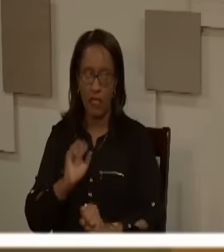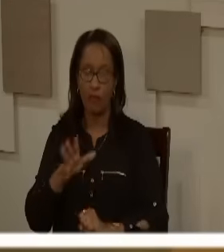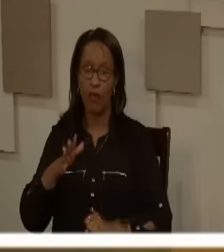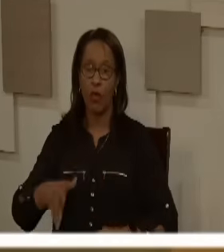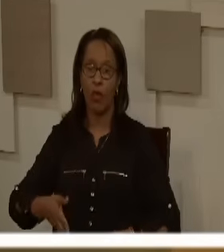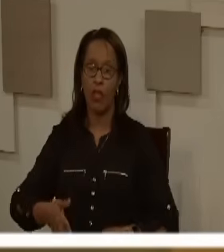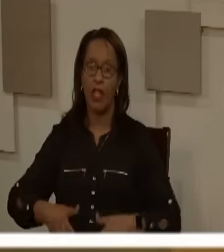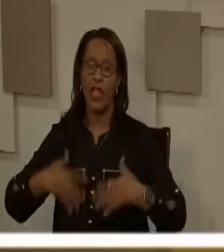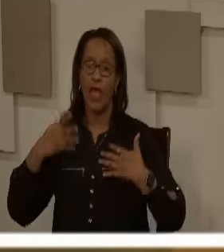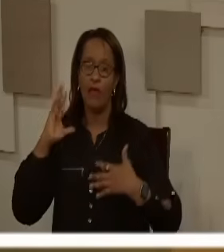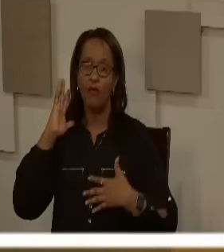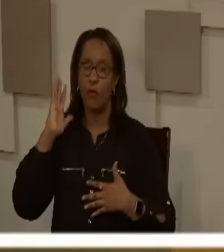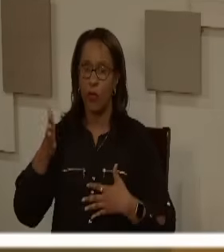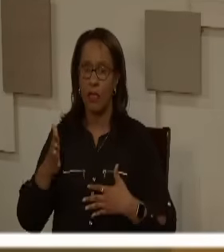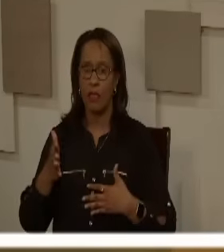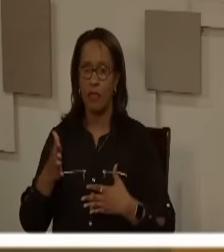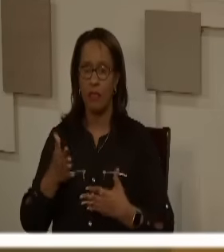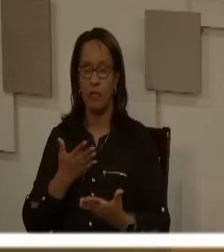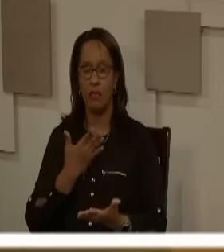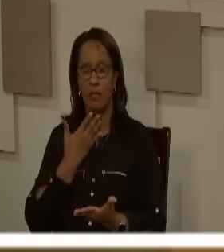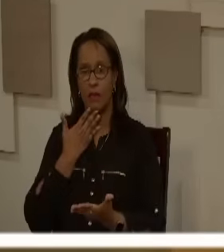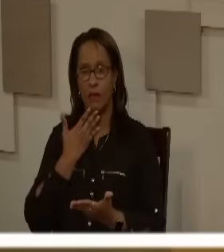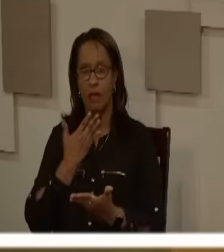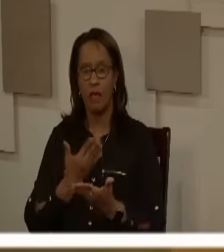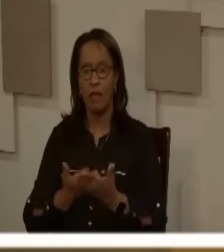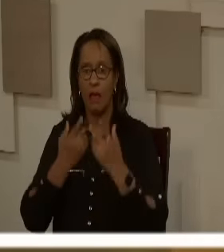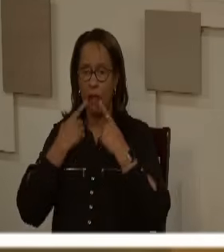to you, Lord Jesus Christ.